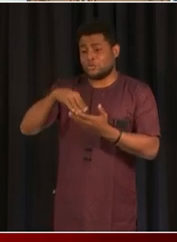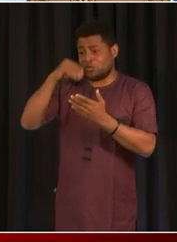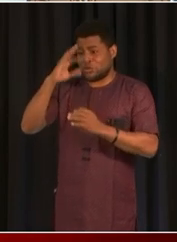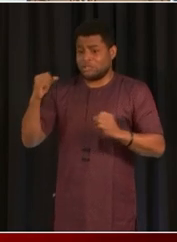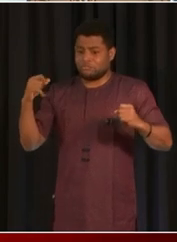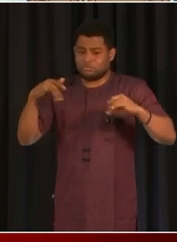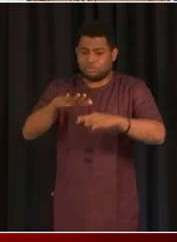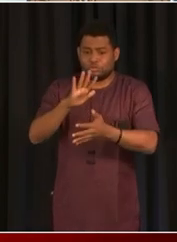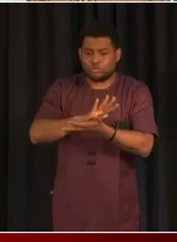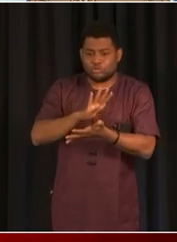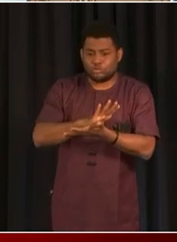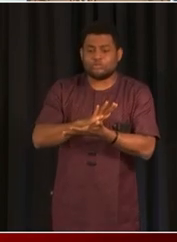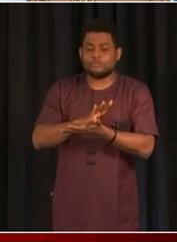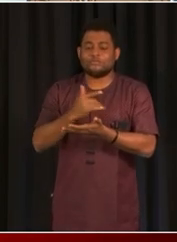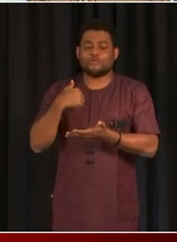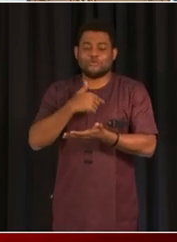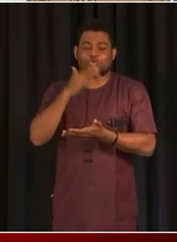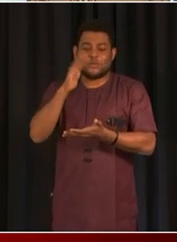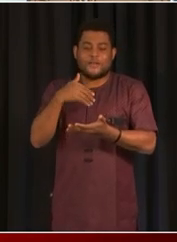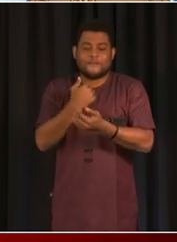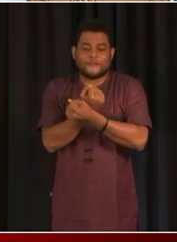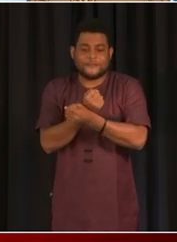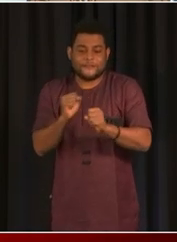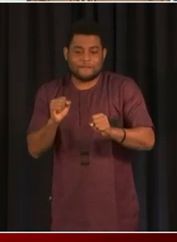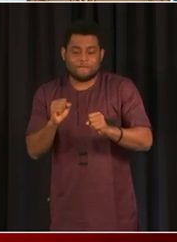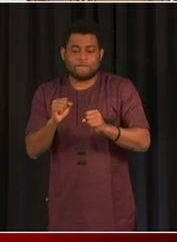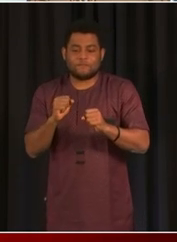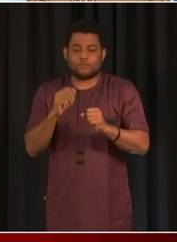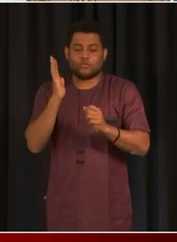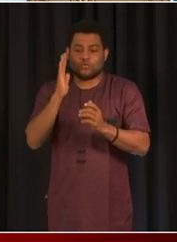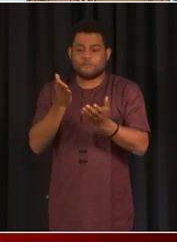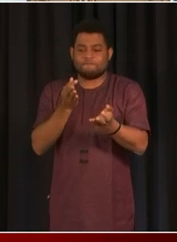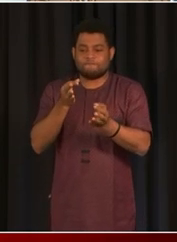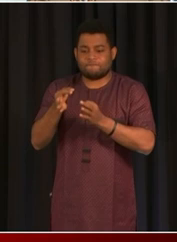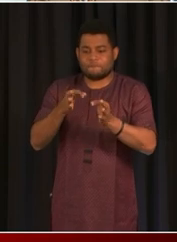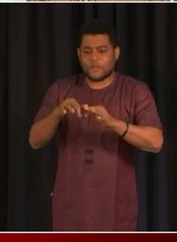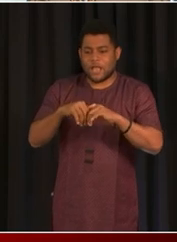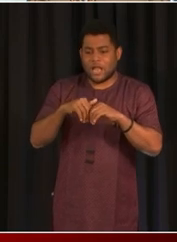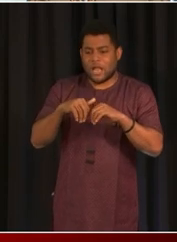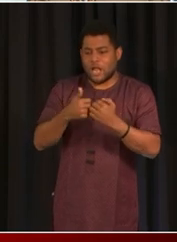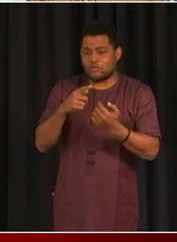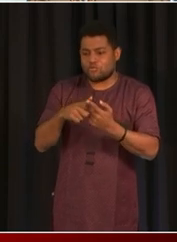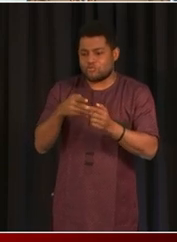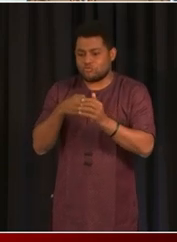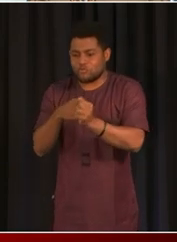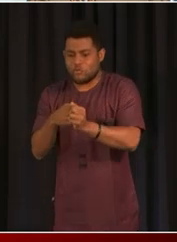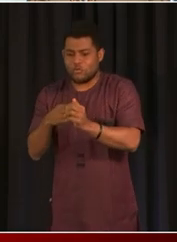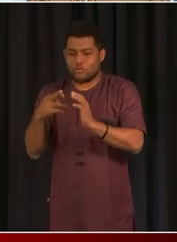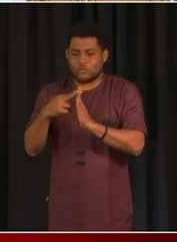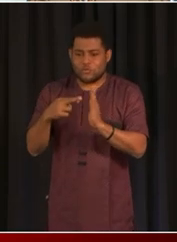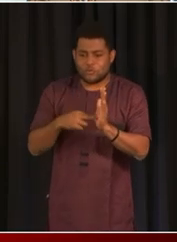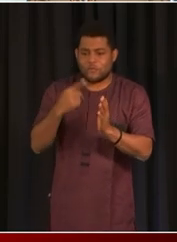more information about the latest guidance and protocols will be shared this week.